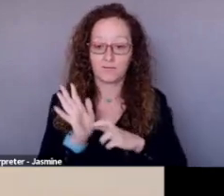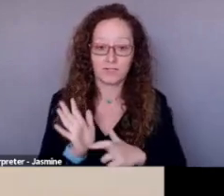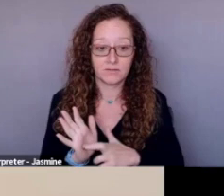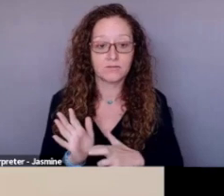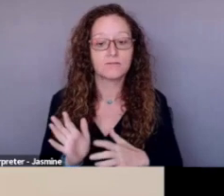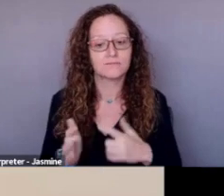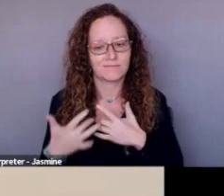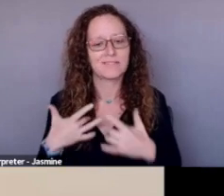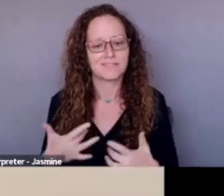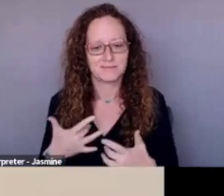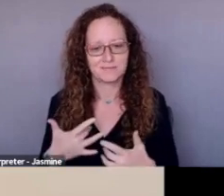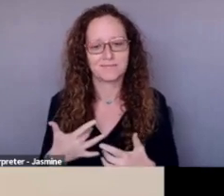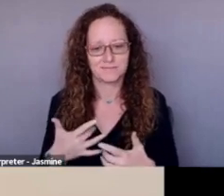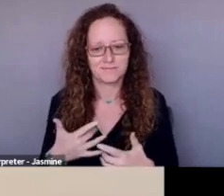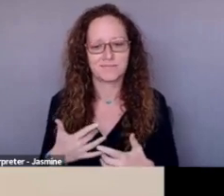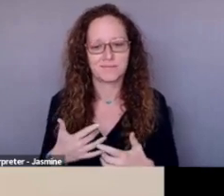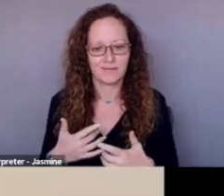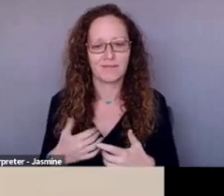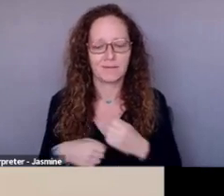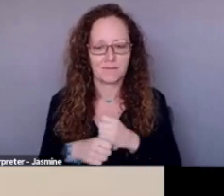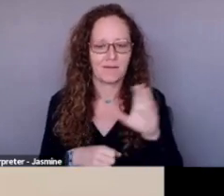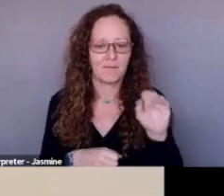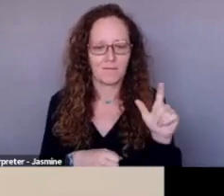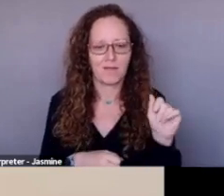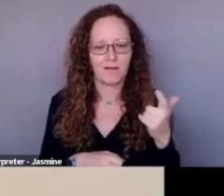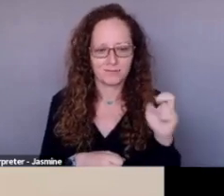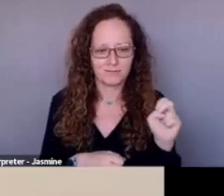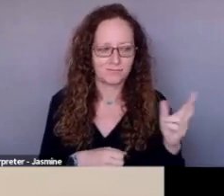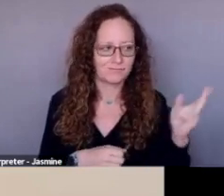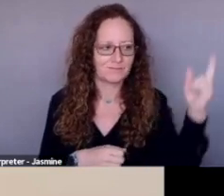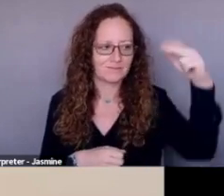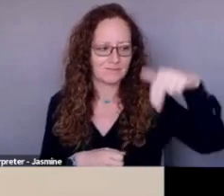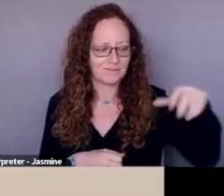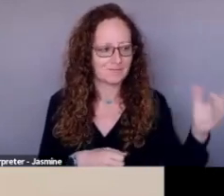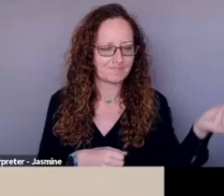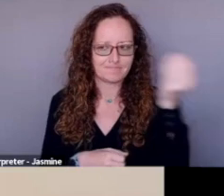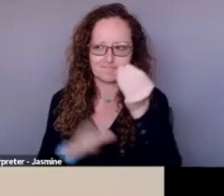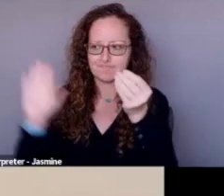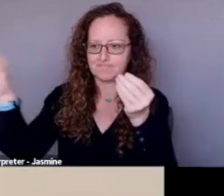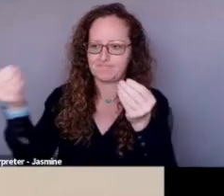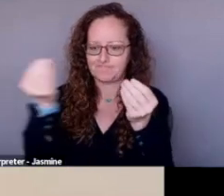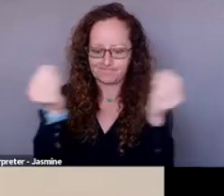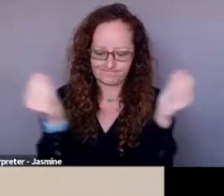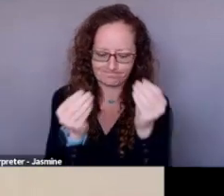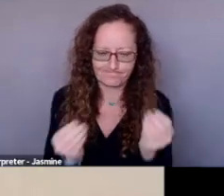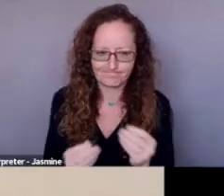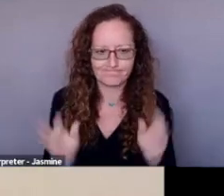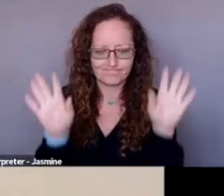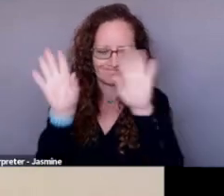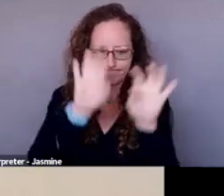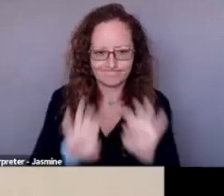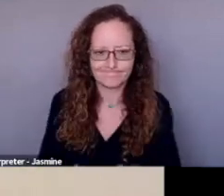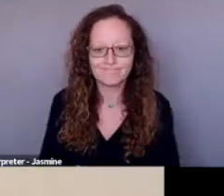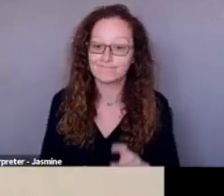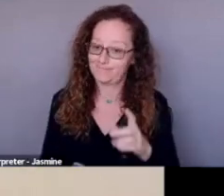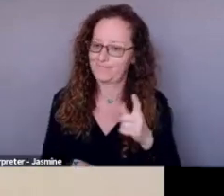actually do typically do it in the form of a collage. So you do have the right instincts. I